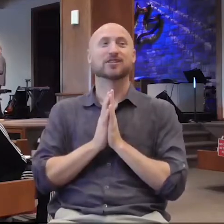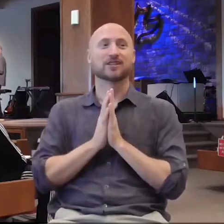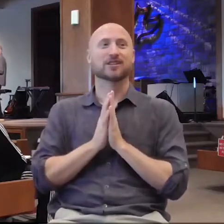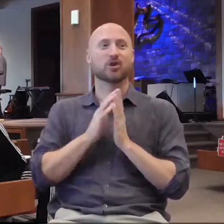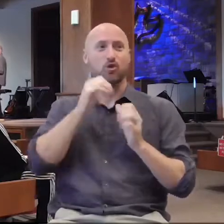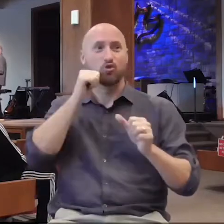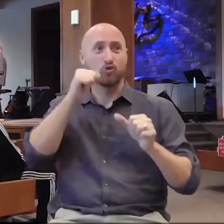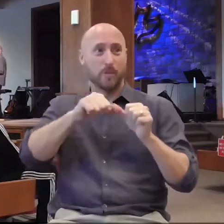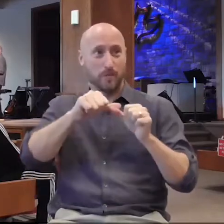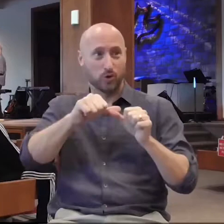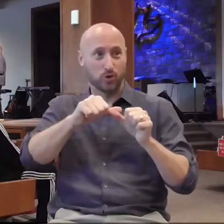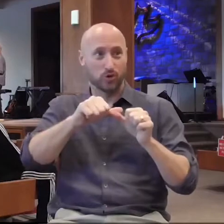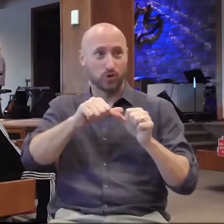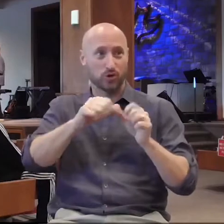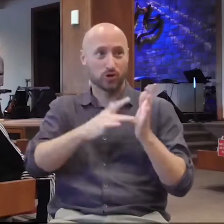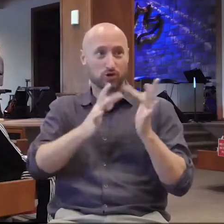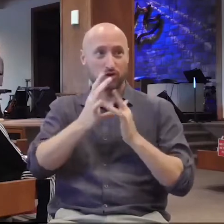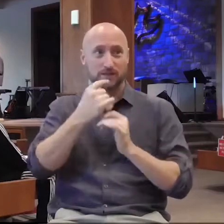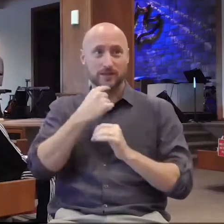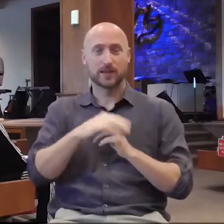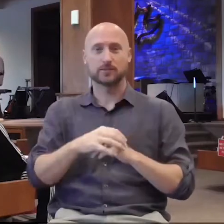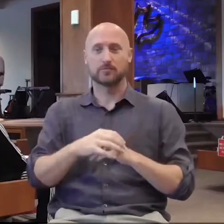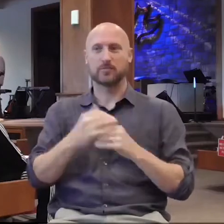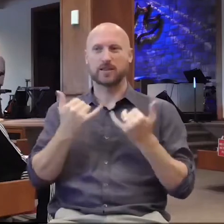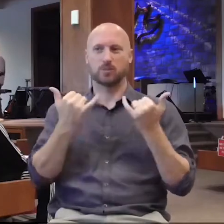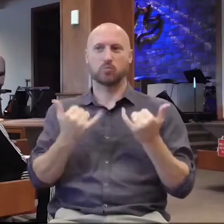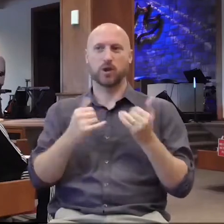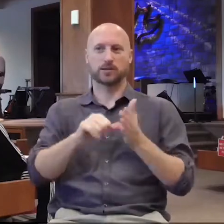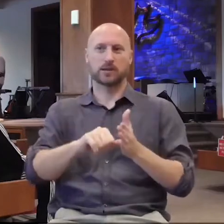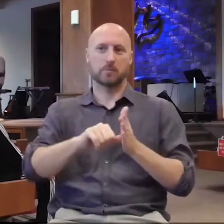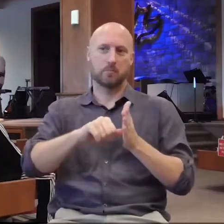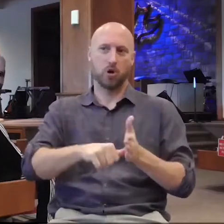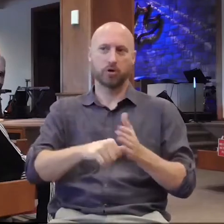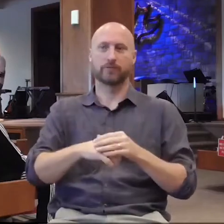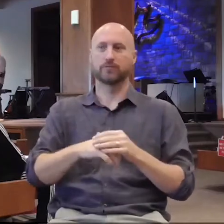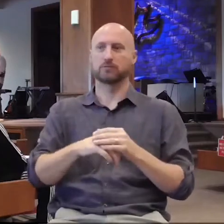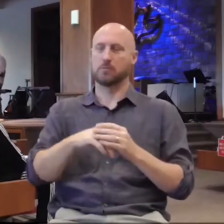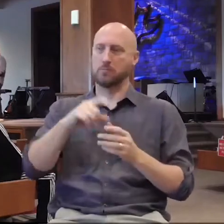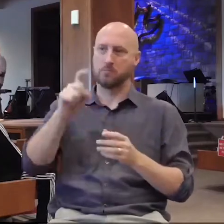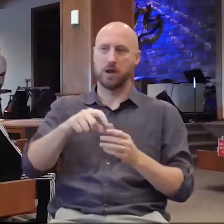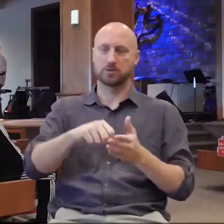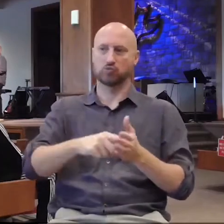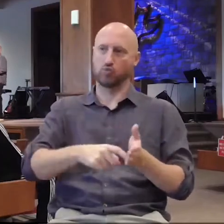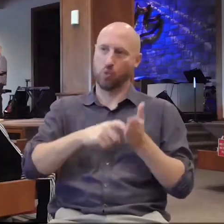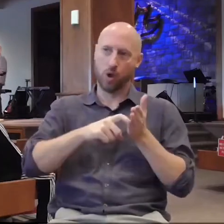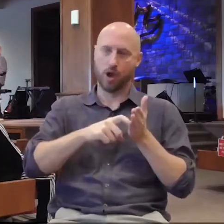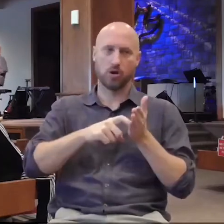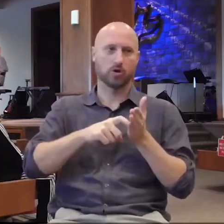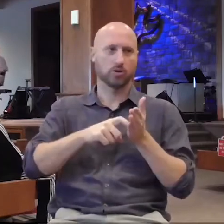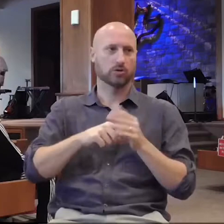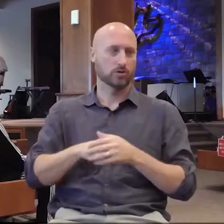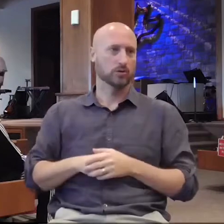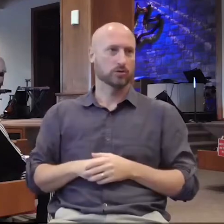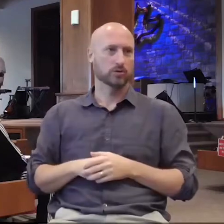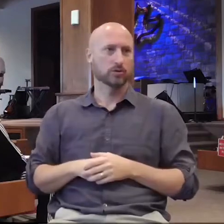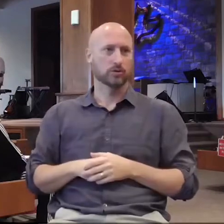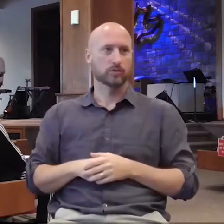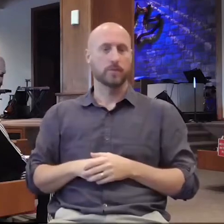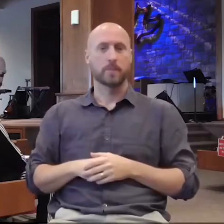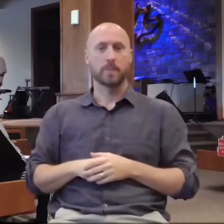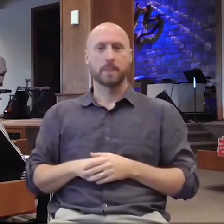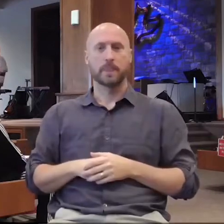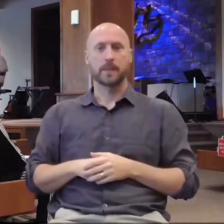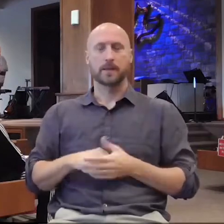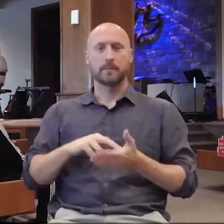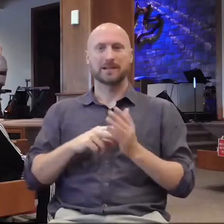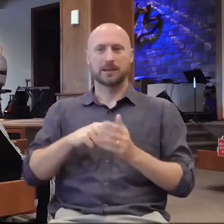Remember, and this is called a present imperative. So it's not a suggestion, it's imperative. This is necessary. Present tense tells us this has to be a way